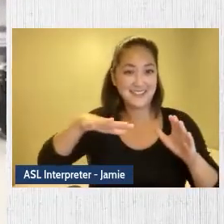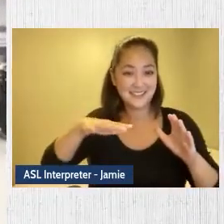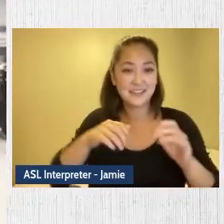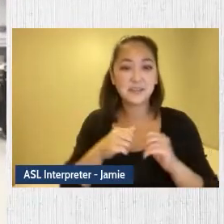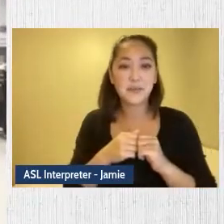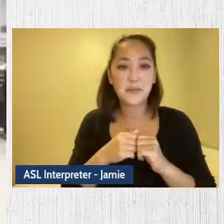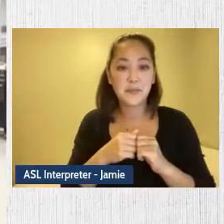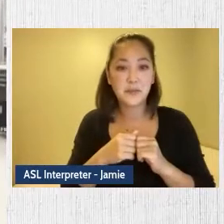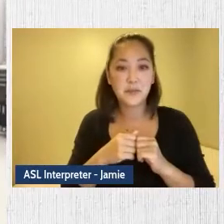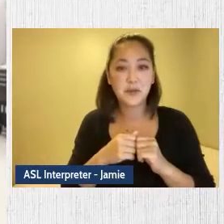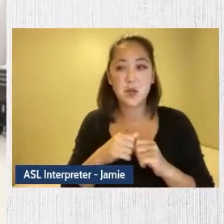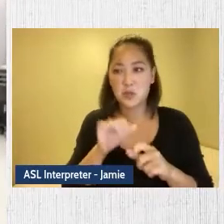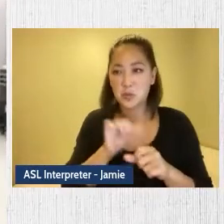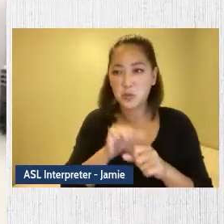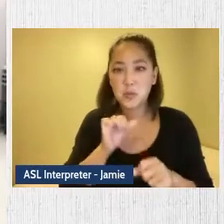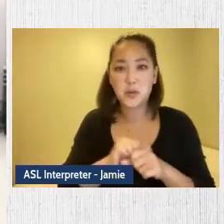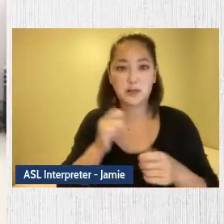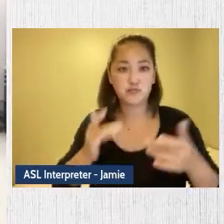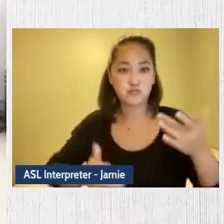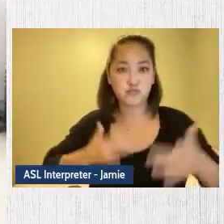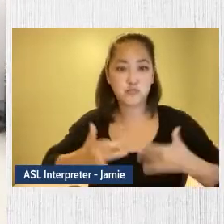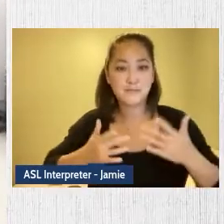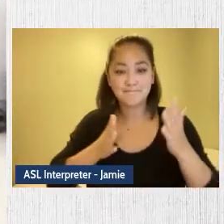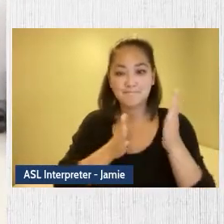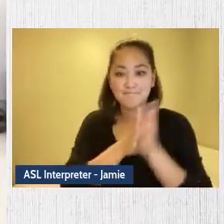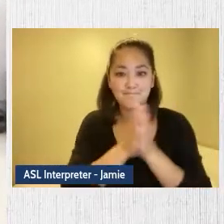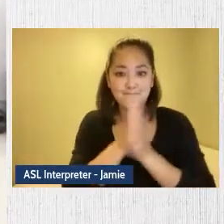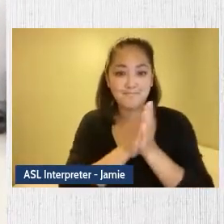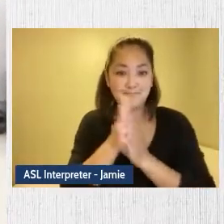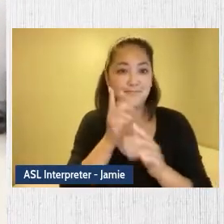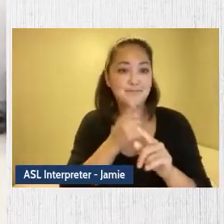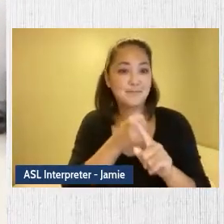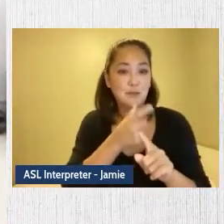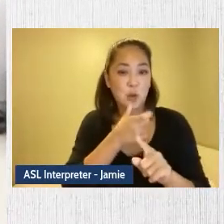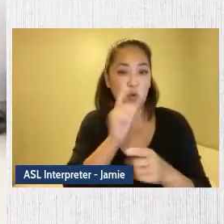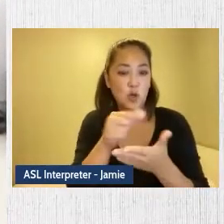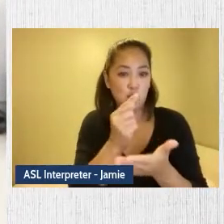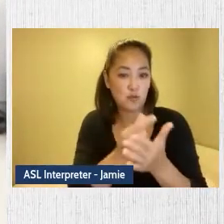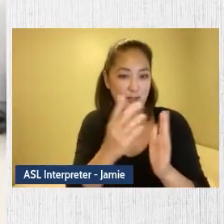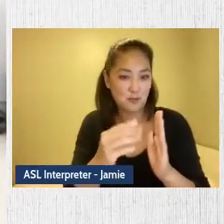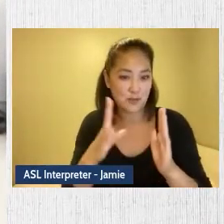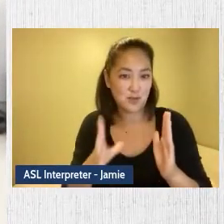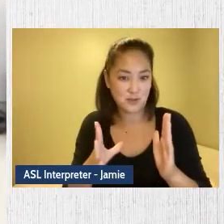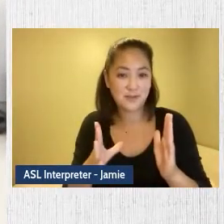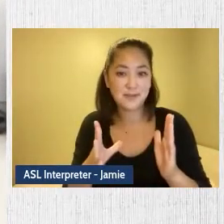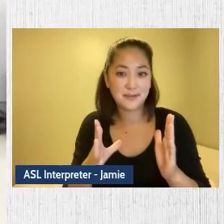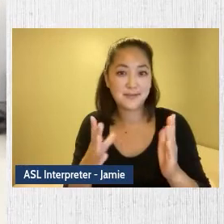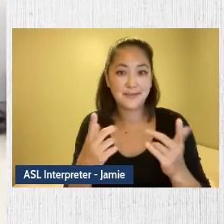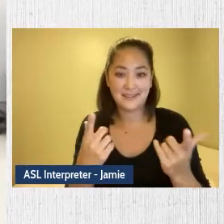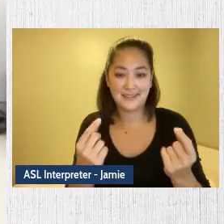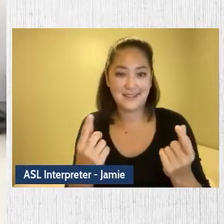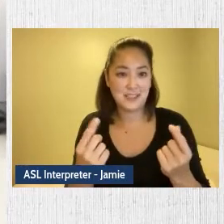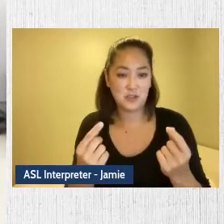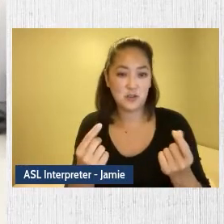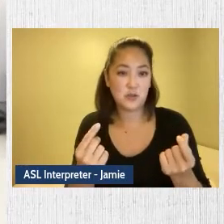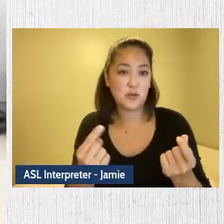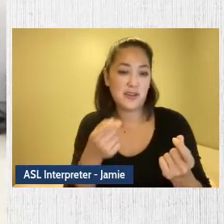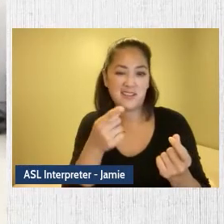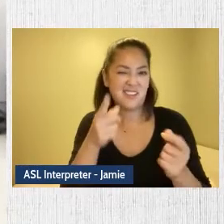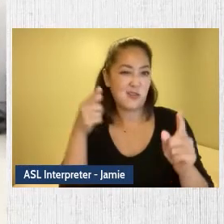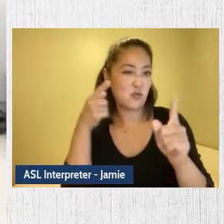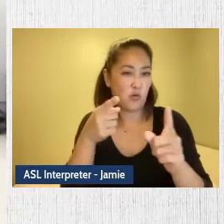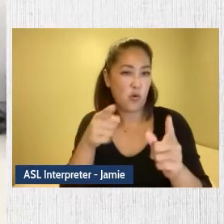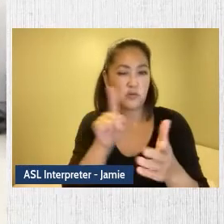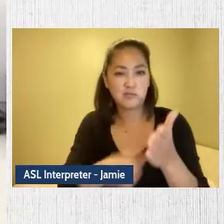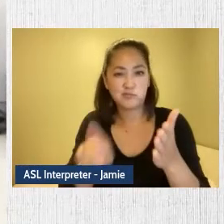work and the excitement there is the work that our graduate students and our students do pursuing research. So